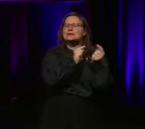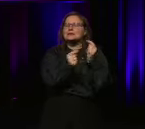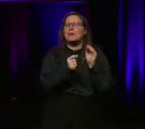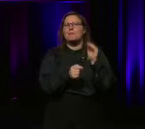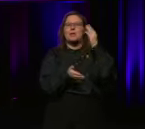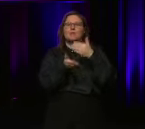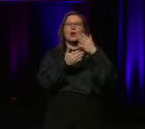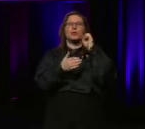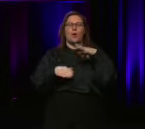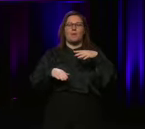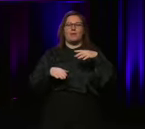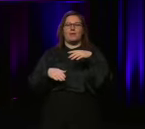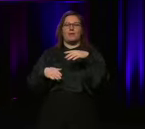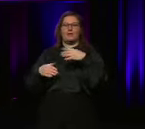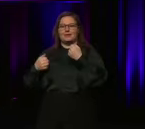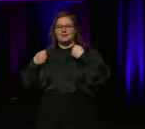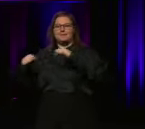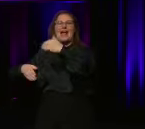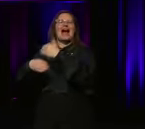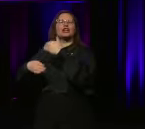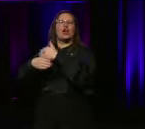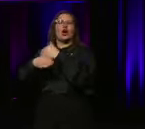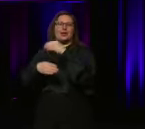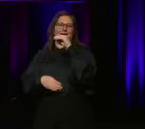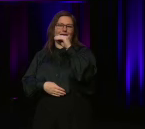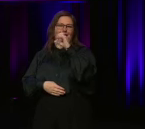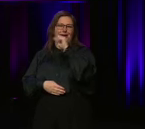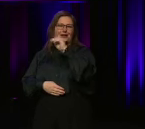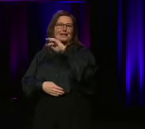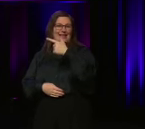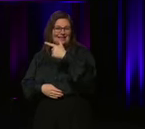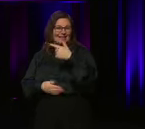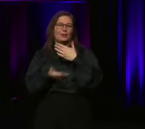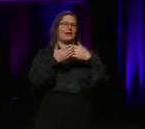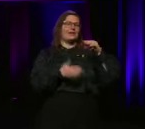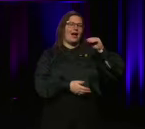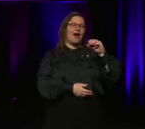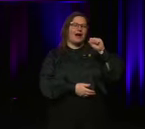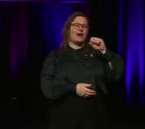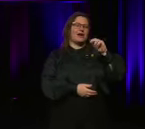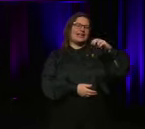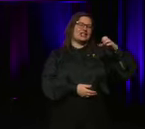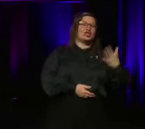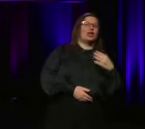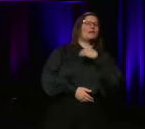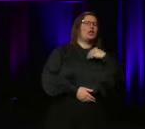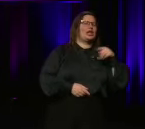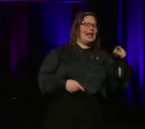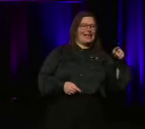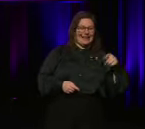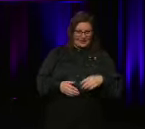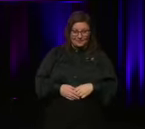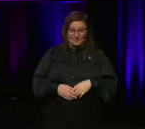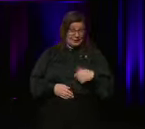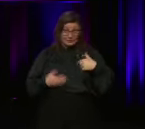about agents rather than agencies. And then just one last comment here, if I have time